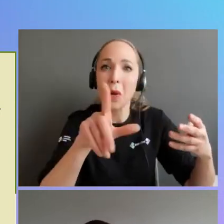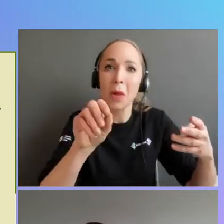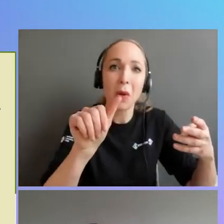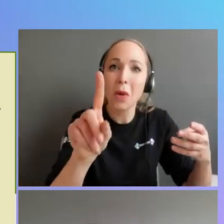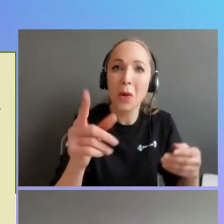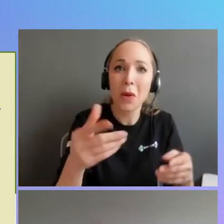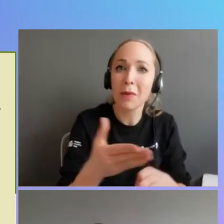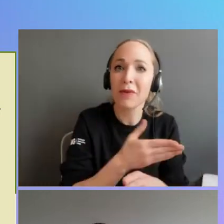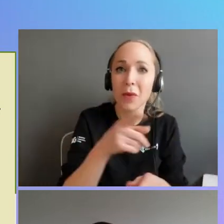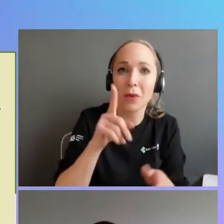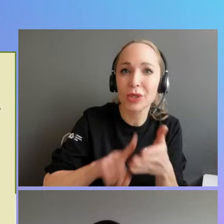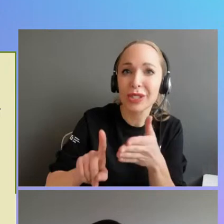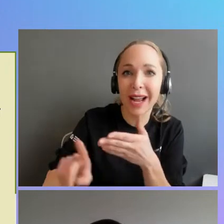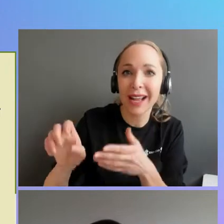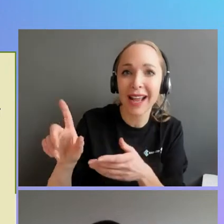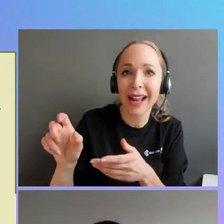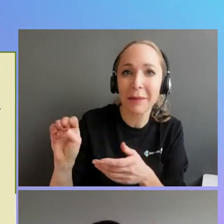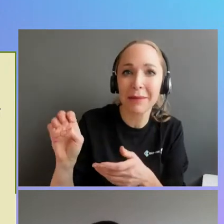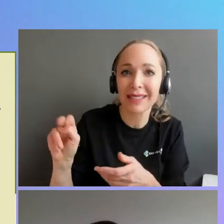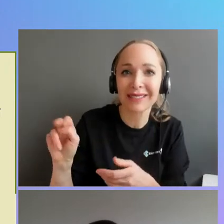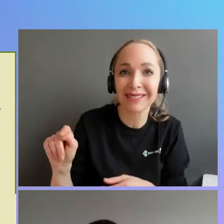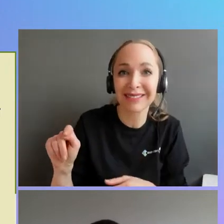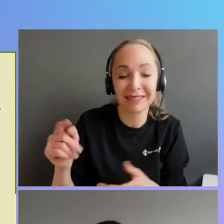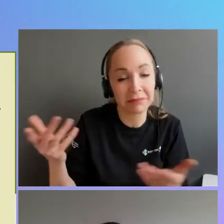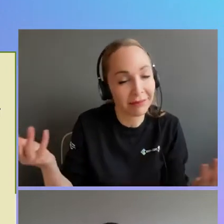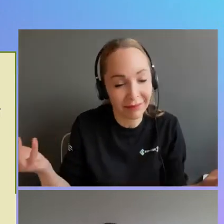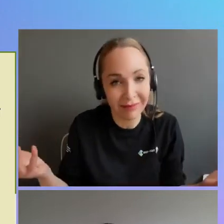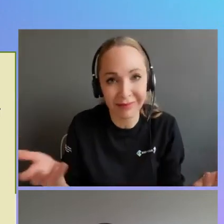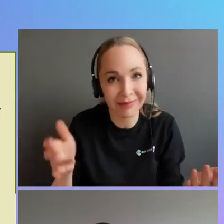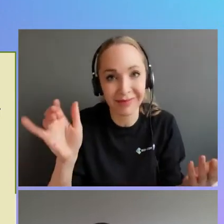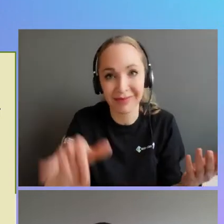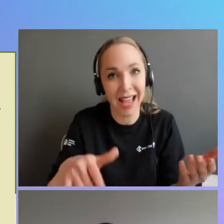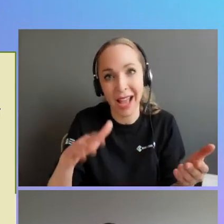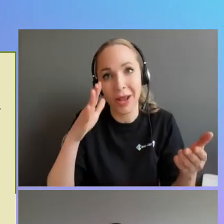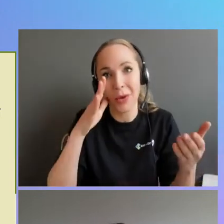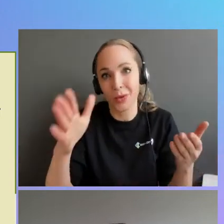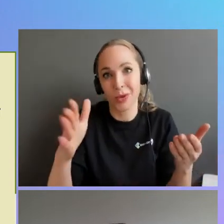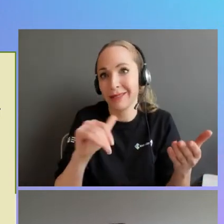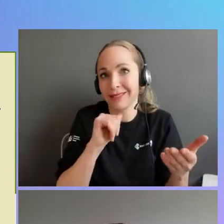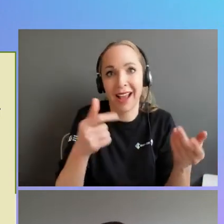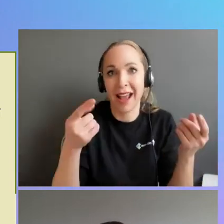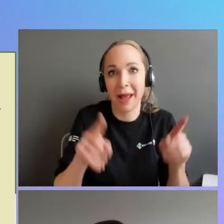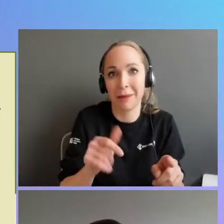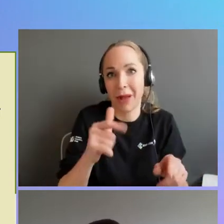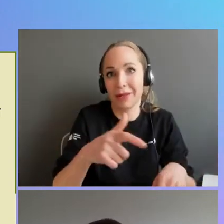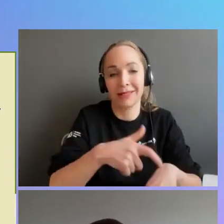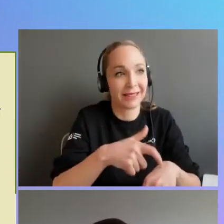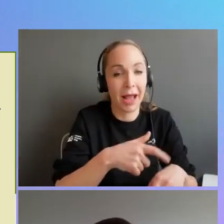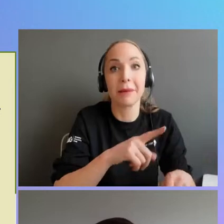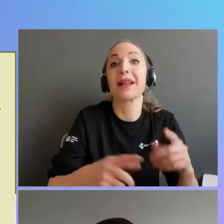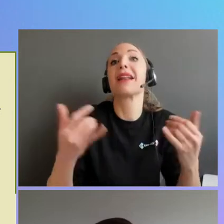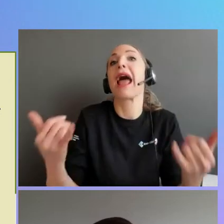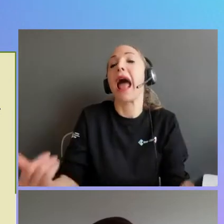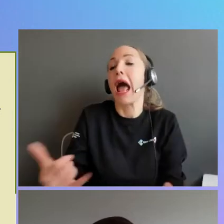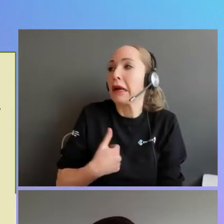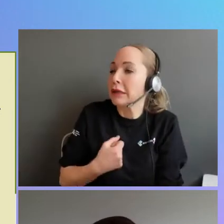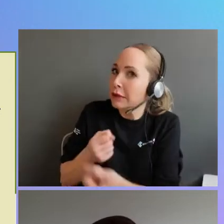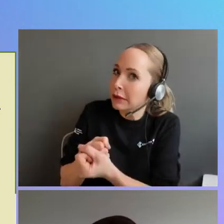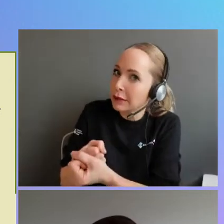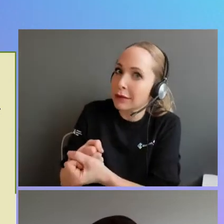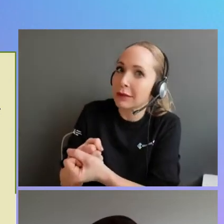testing. So one more vote of confidence for the practice of